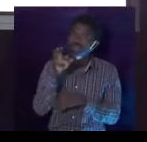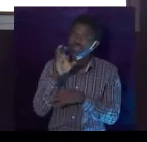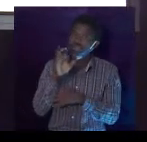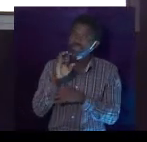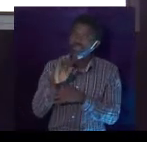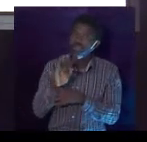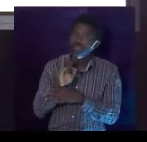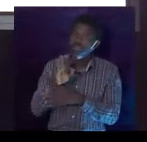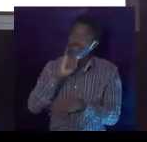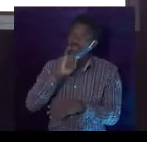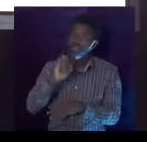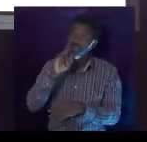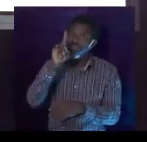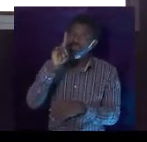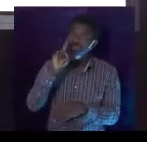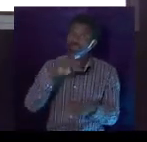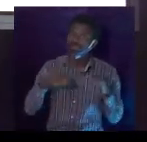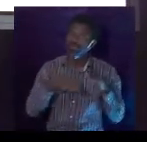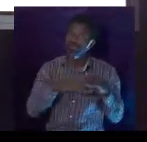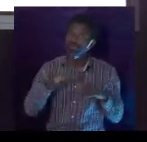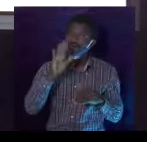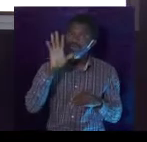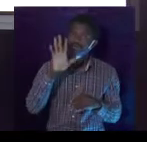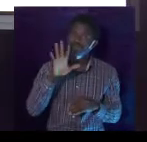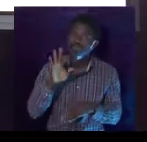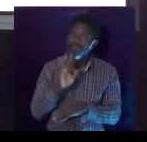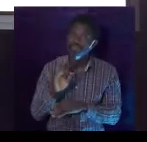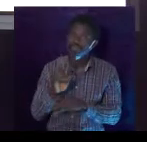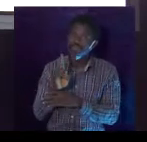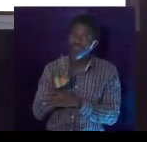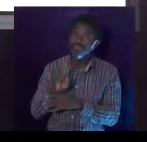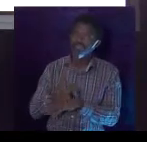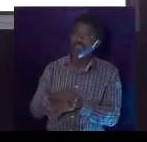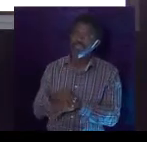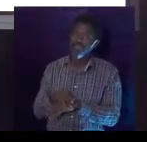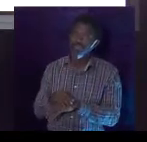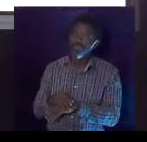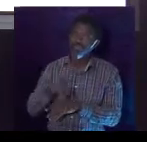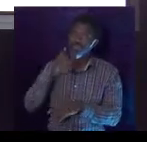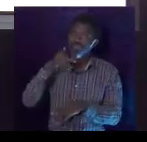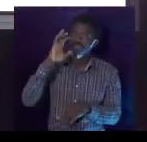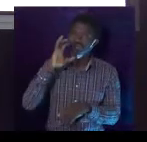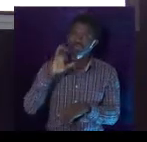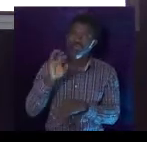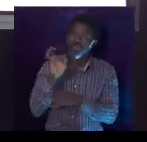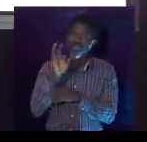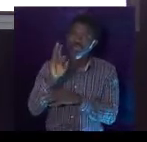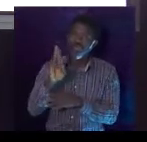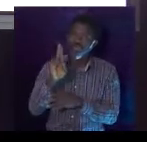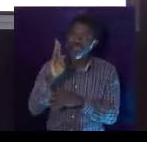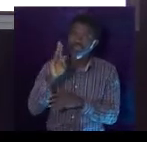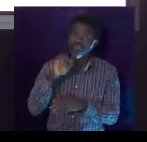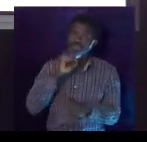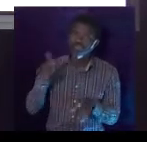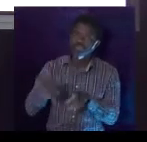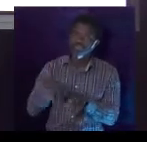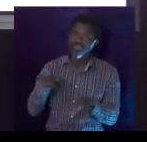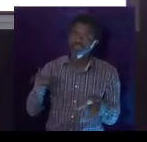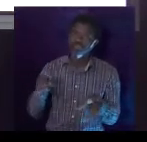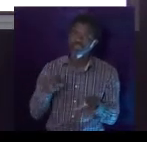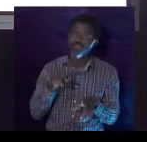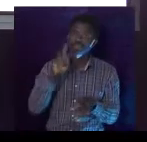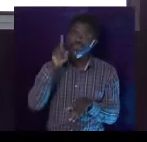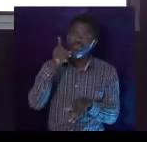5 Fahrenheit units. So if you forget, my friend, begin from the top. 100 Celsius unit is the same thing as